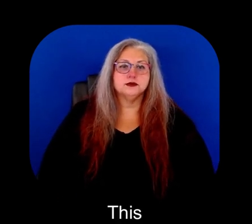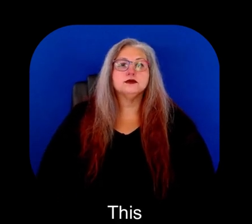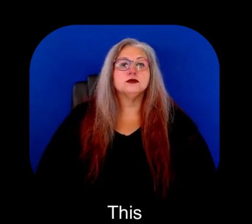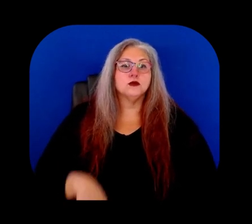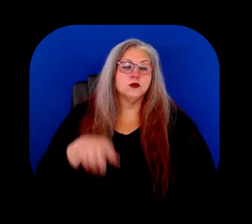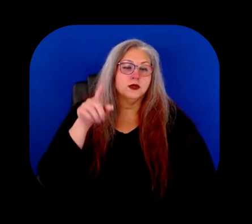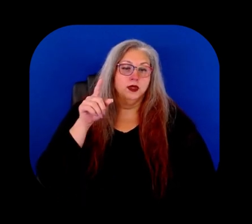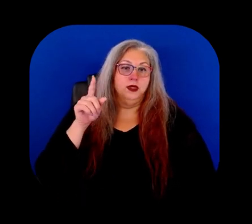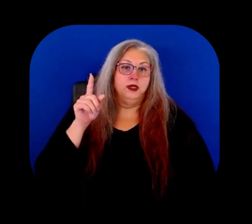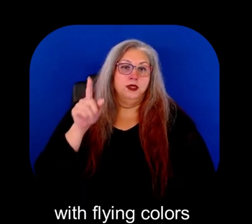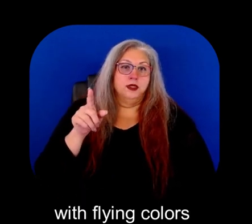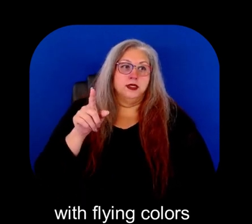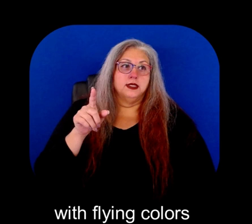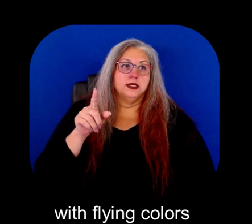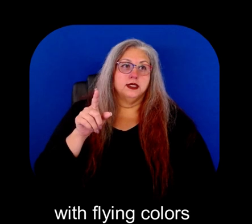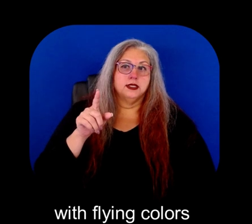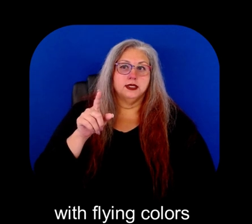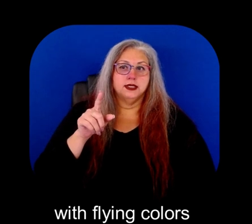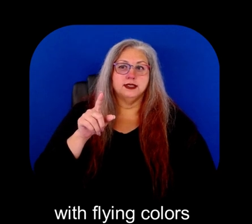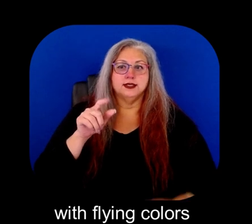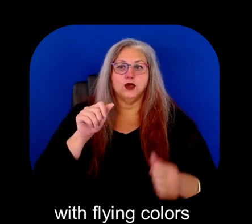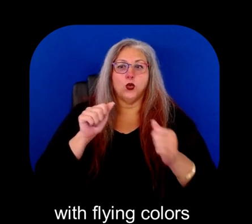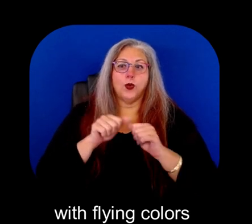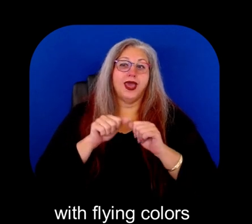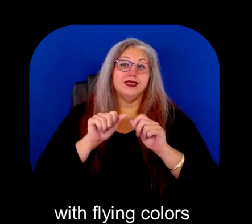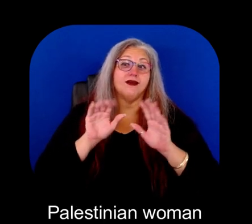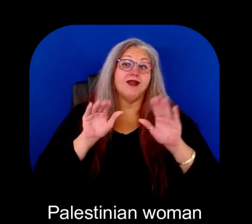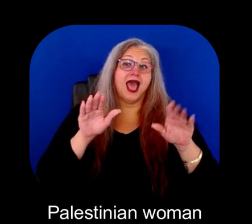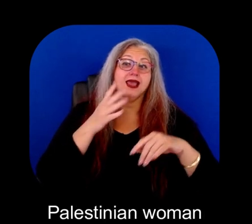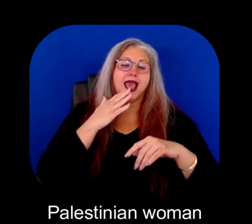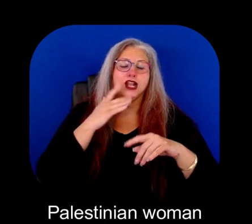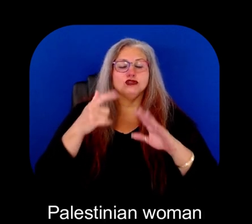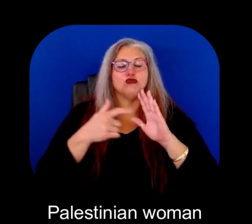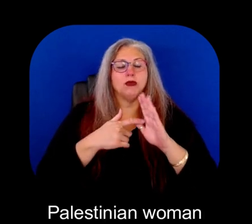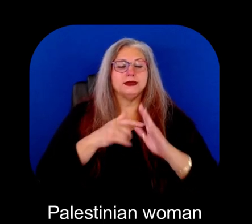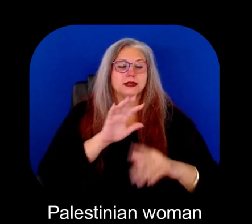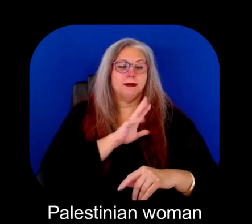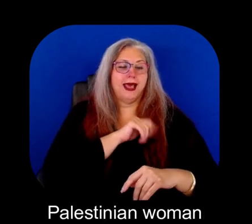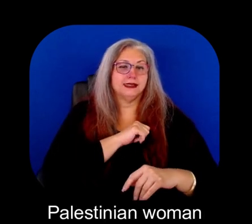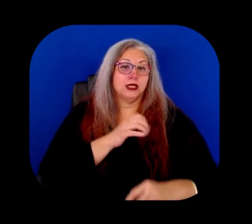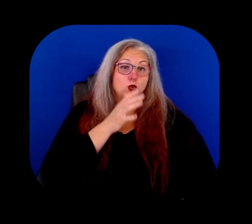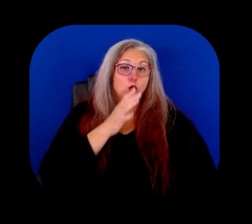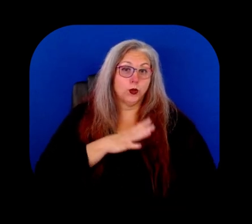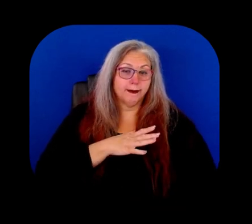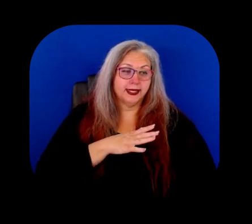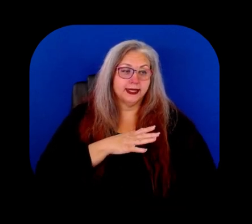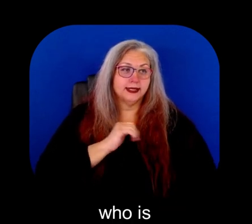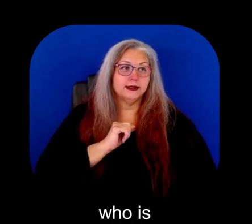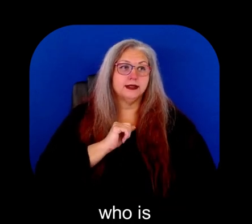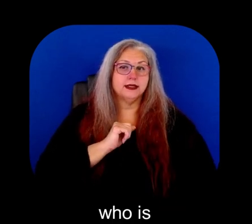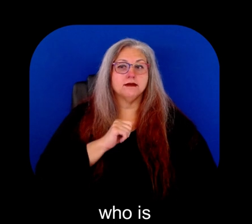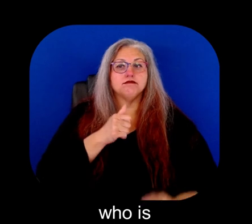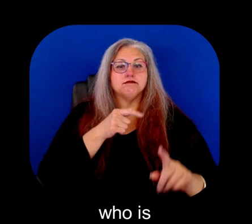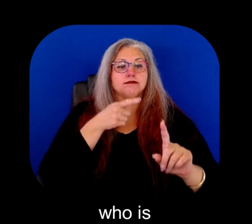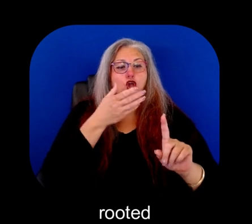This with flying colors represents the Palestinian woman